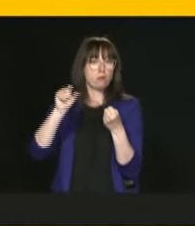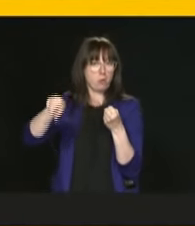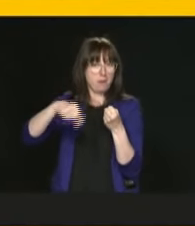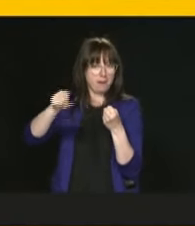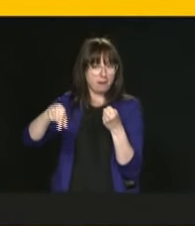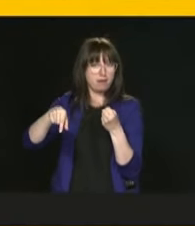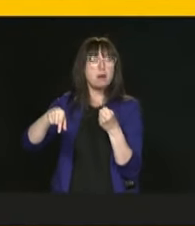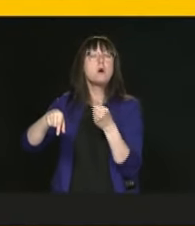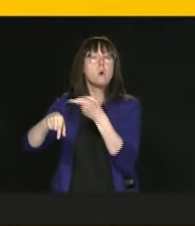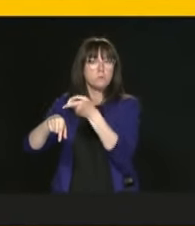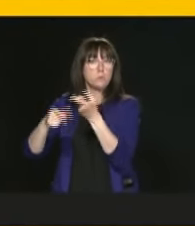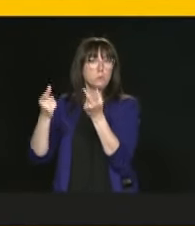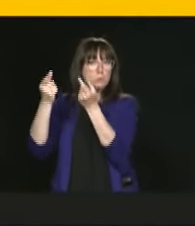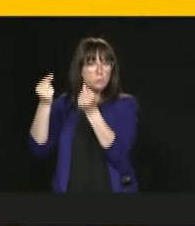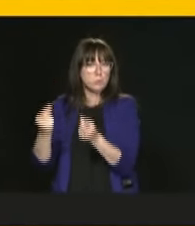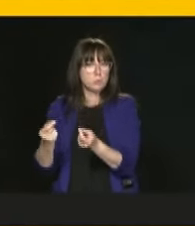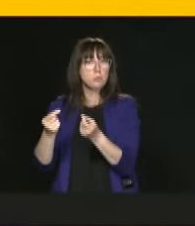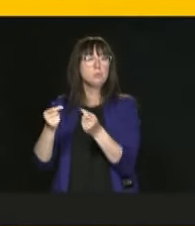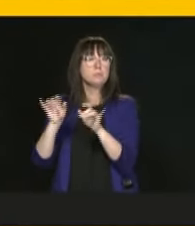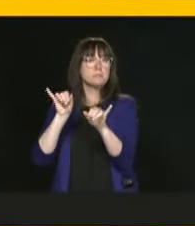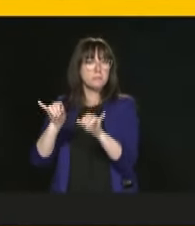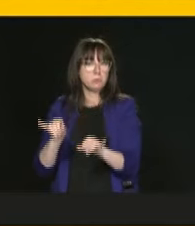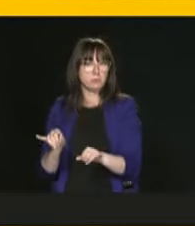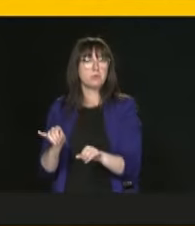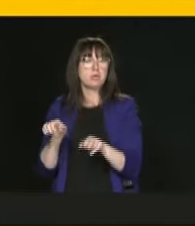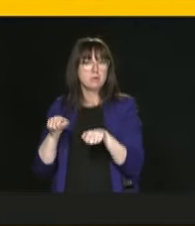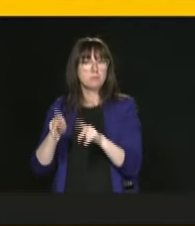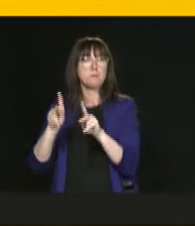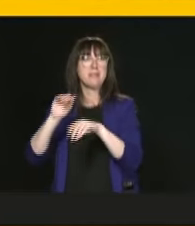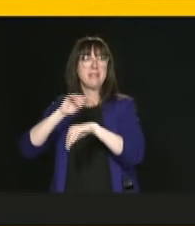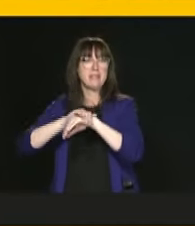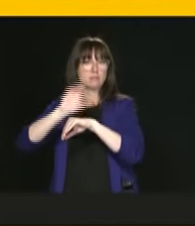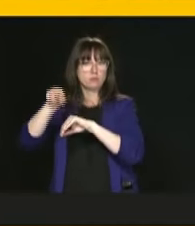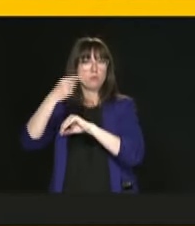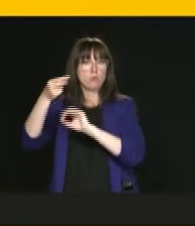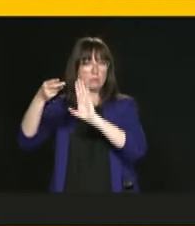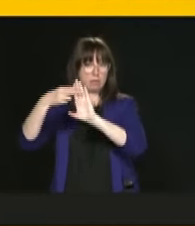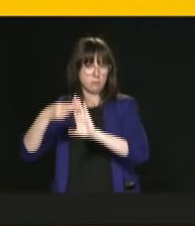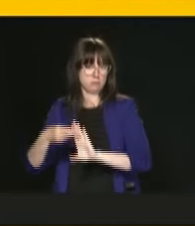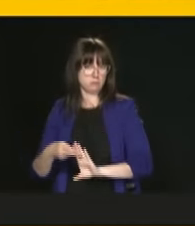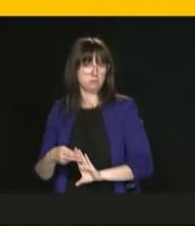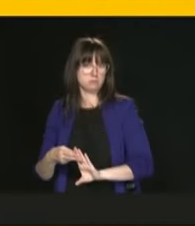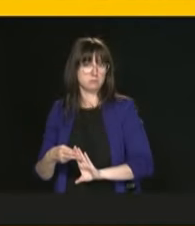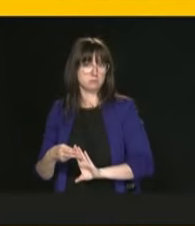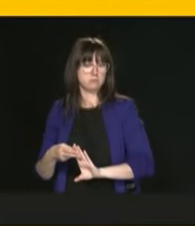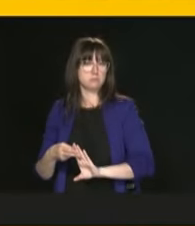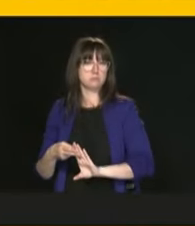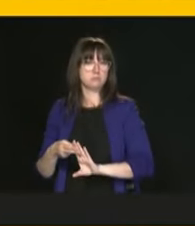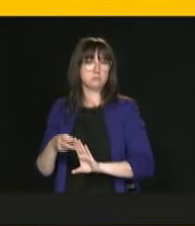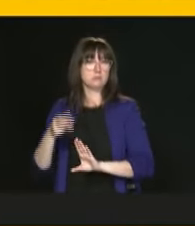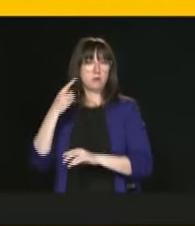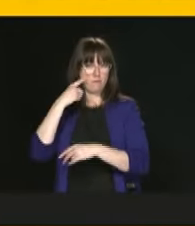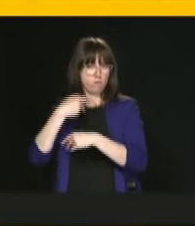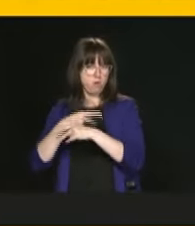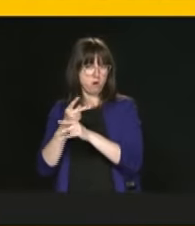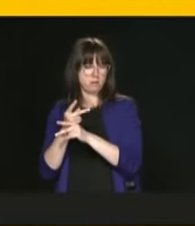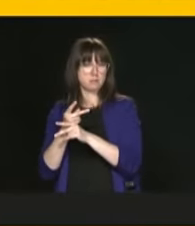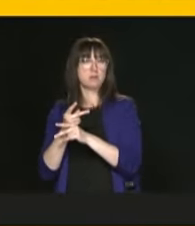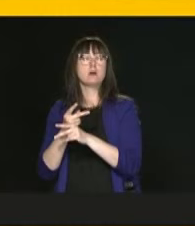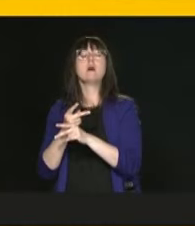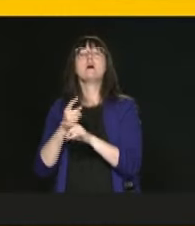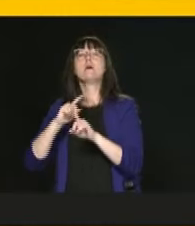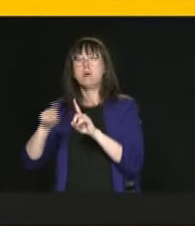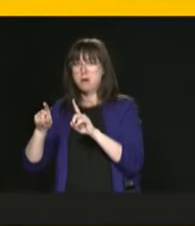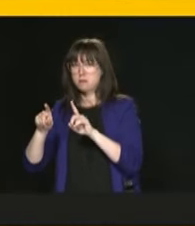similar measures to allow for the labeling to appear only in English. But they, you know, there's been